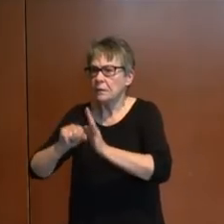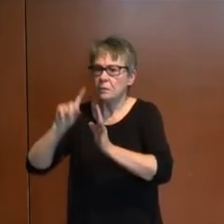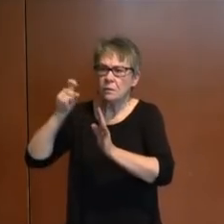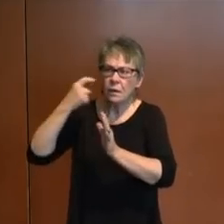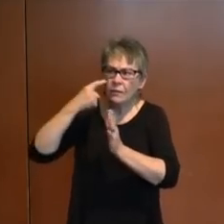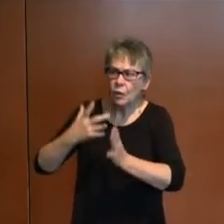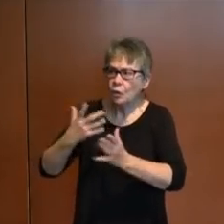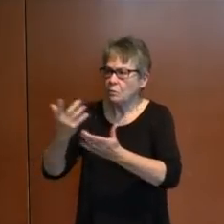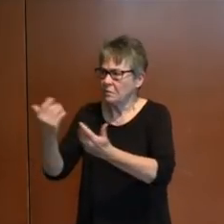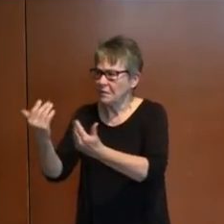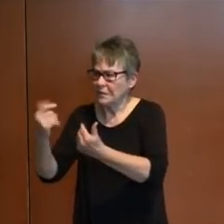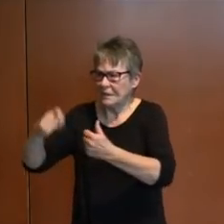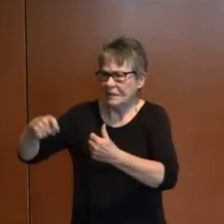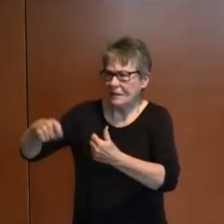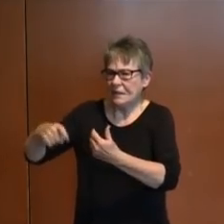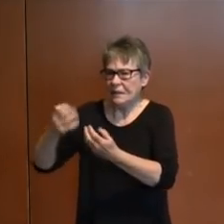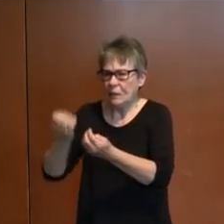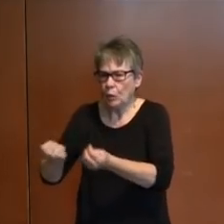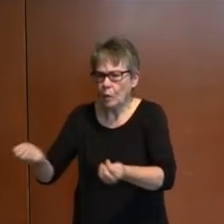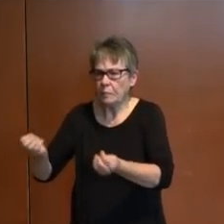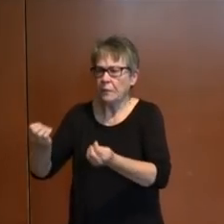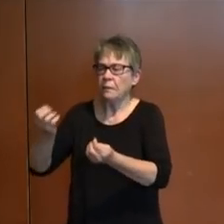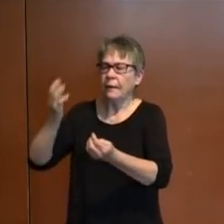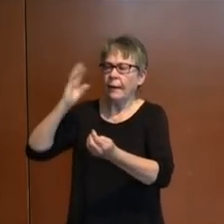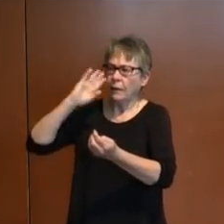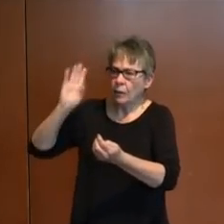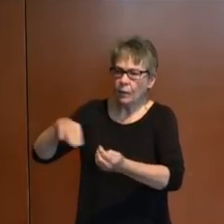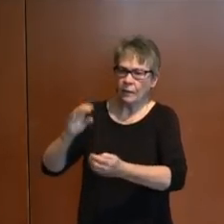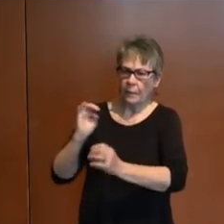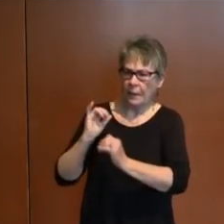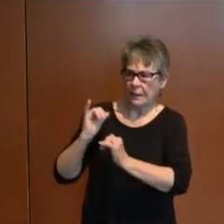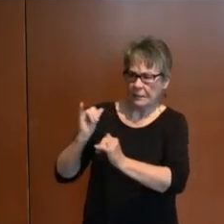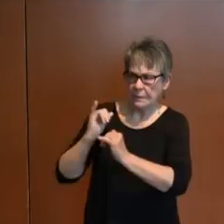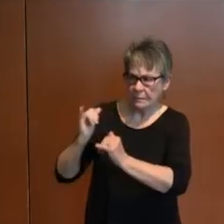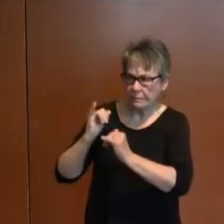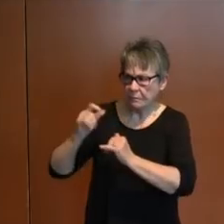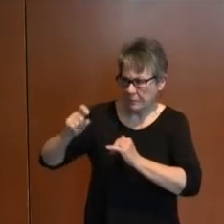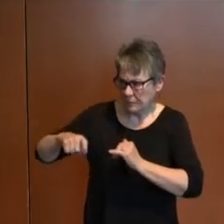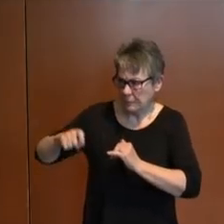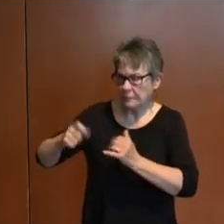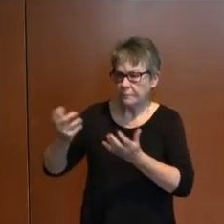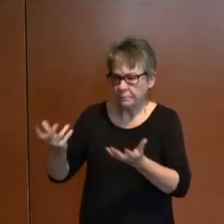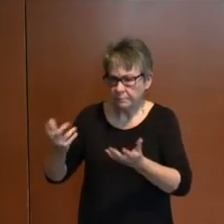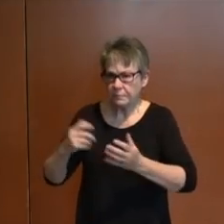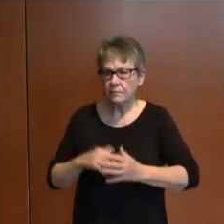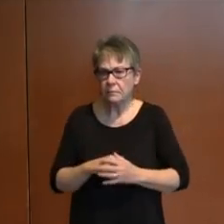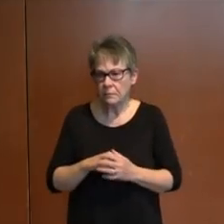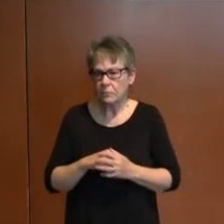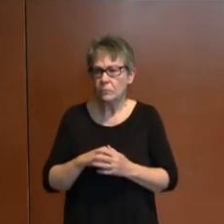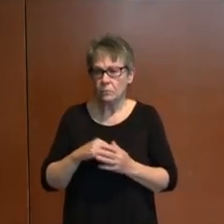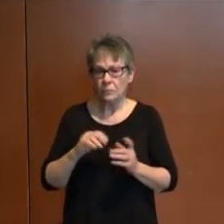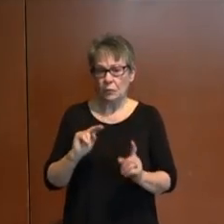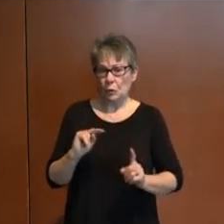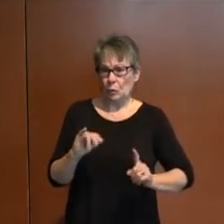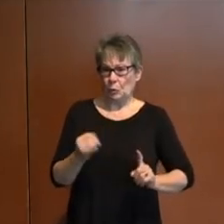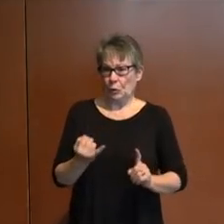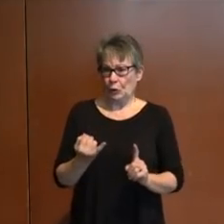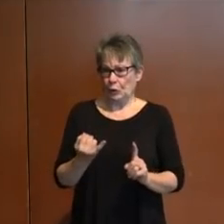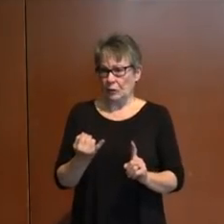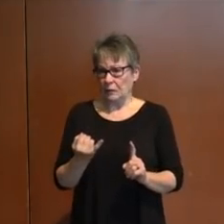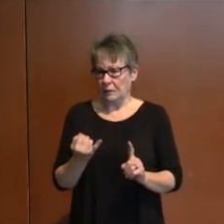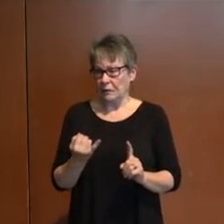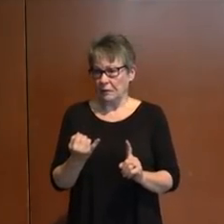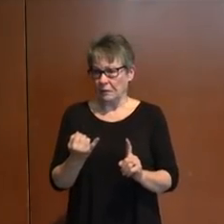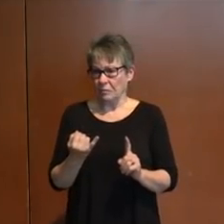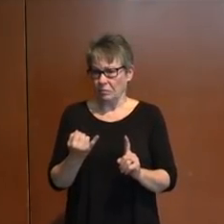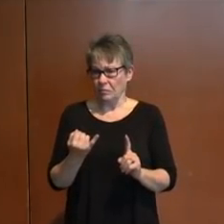result of that. And there's no question that New Jersey, not necessarily for all the right reasons, is on the minds of